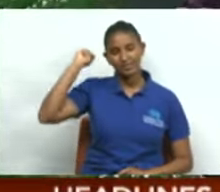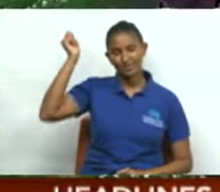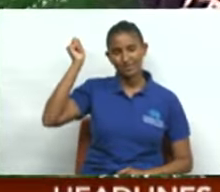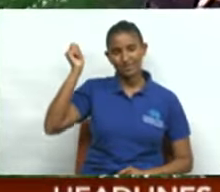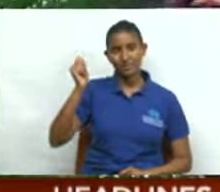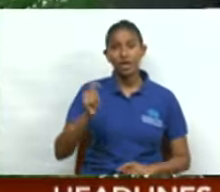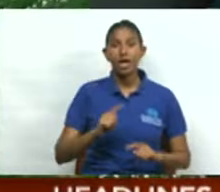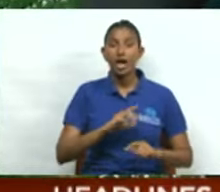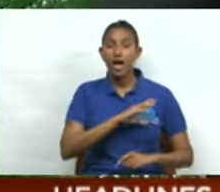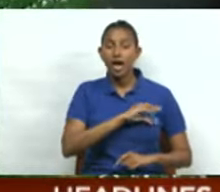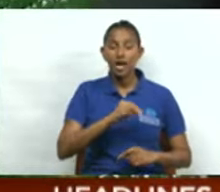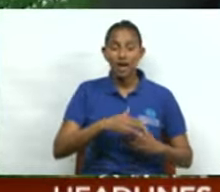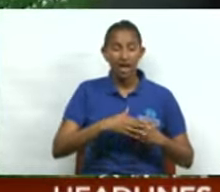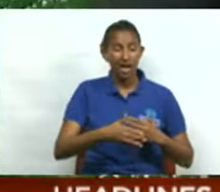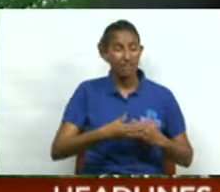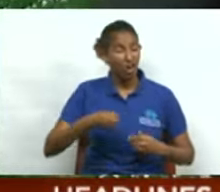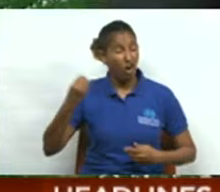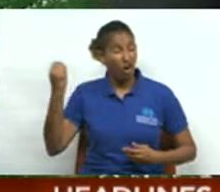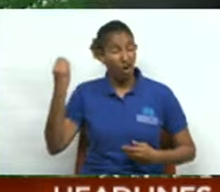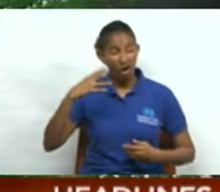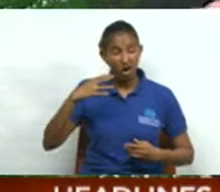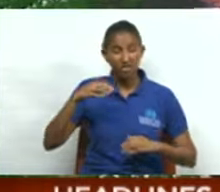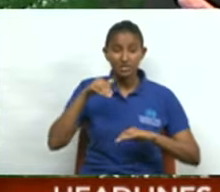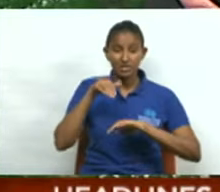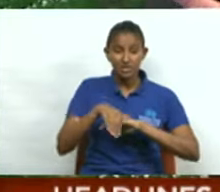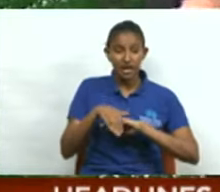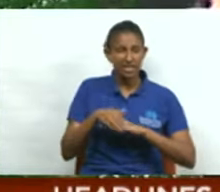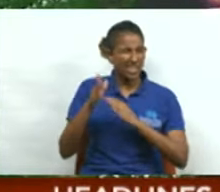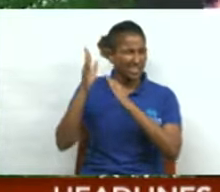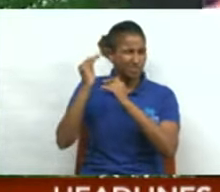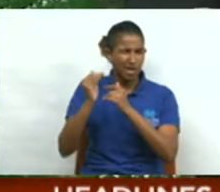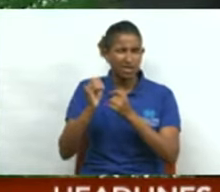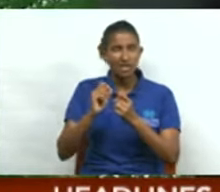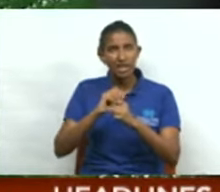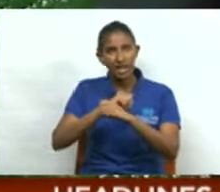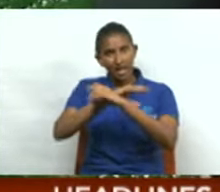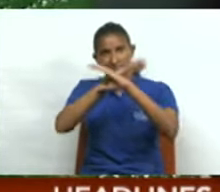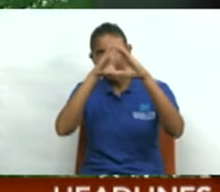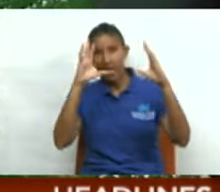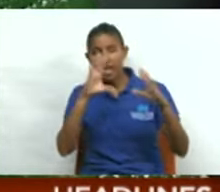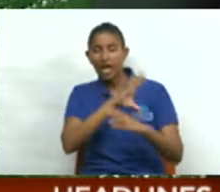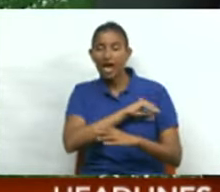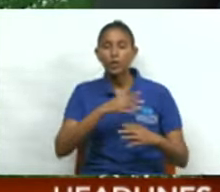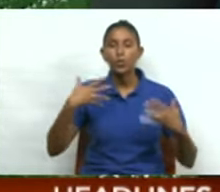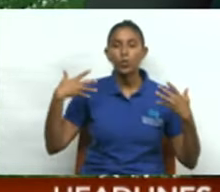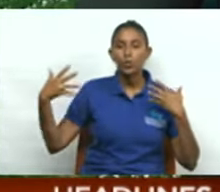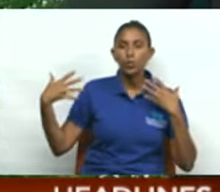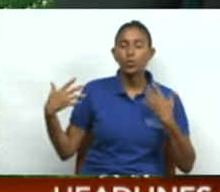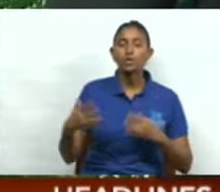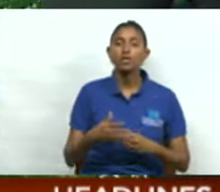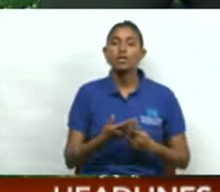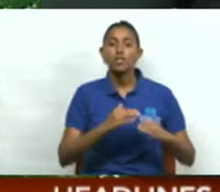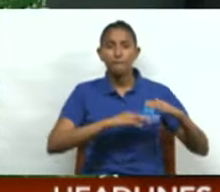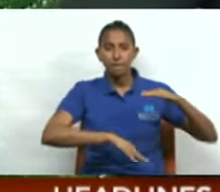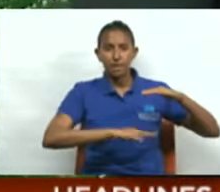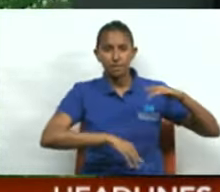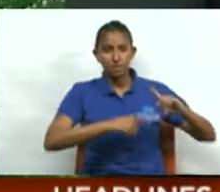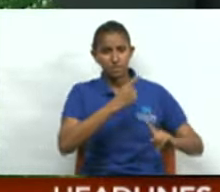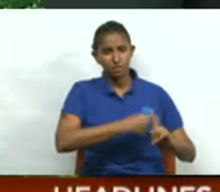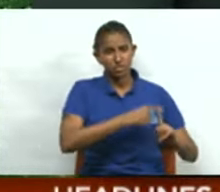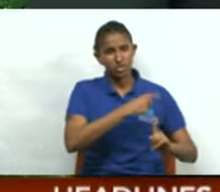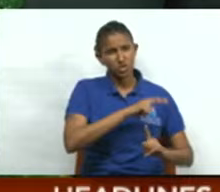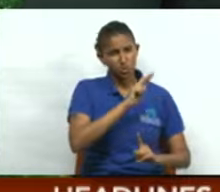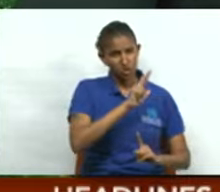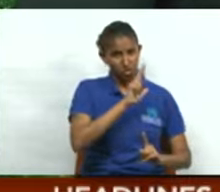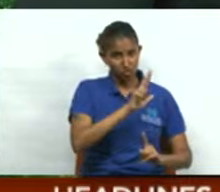heat, the Met Office says tonight is expected to be mostly fair and cool. Now, minimum low temperatures are forecast to drop to 23 degrees Celsius